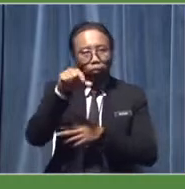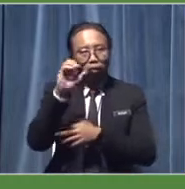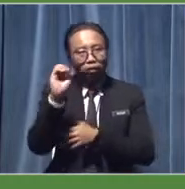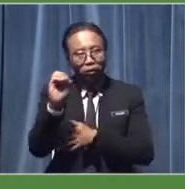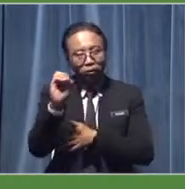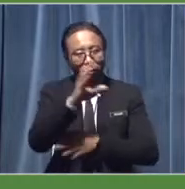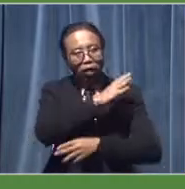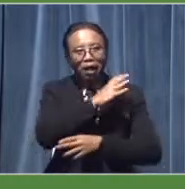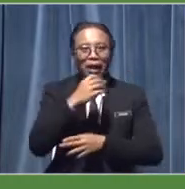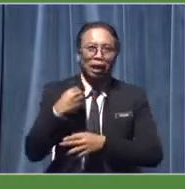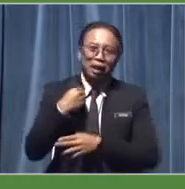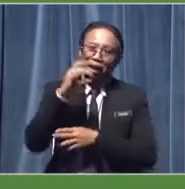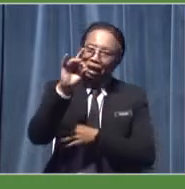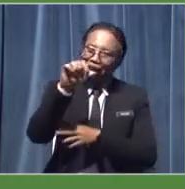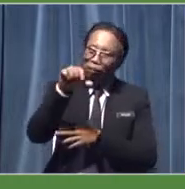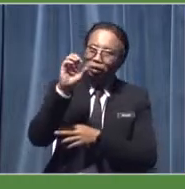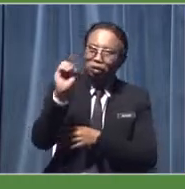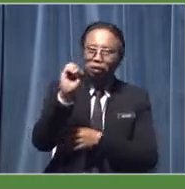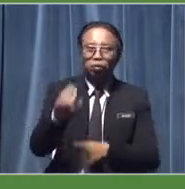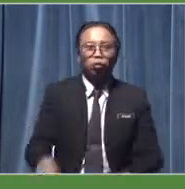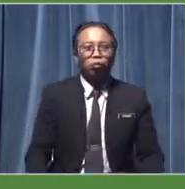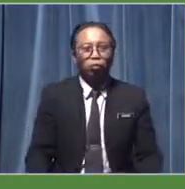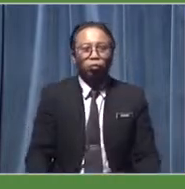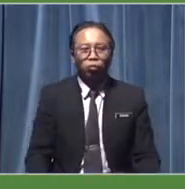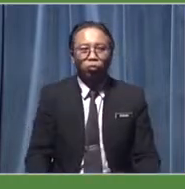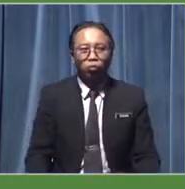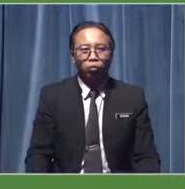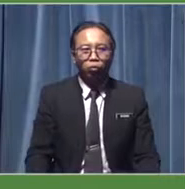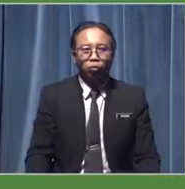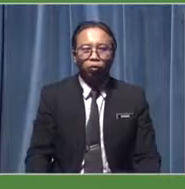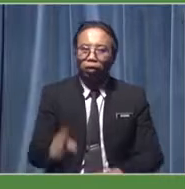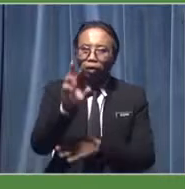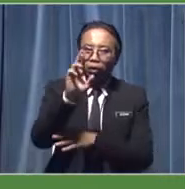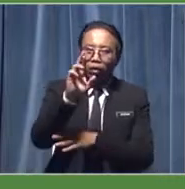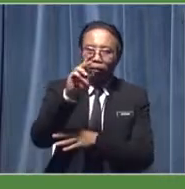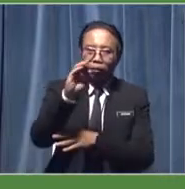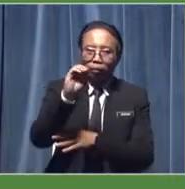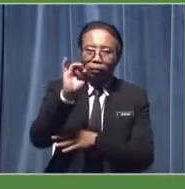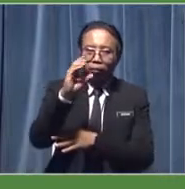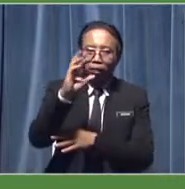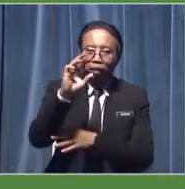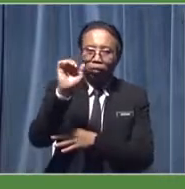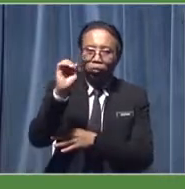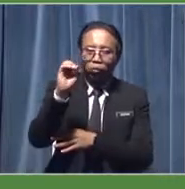4.0 and 8.0 microfarad respectively.